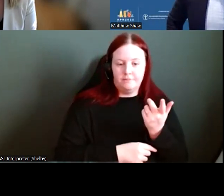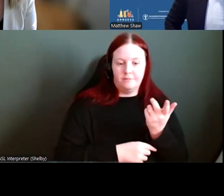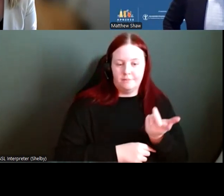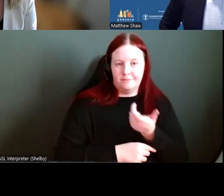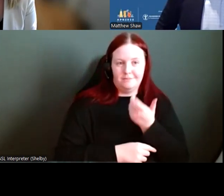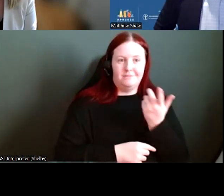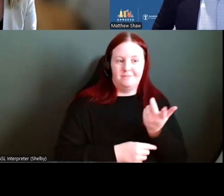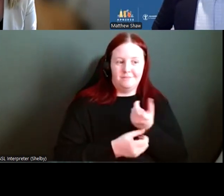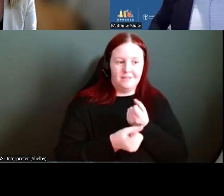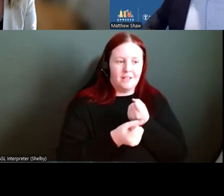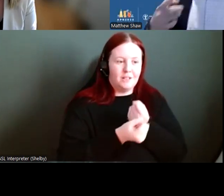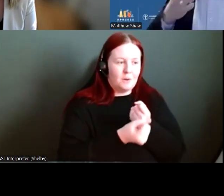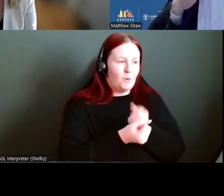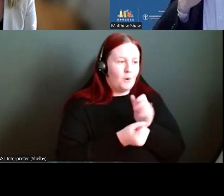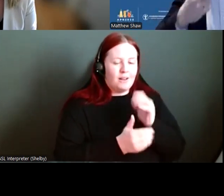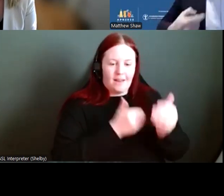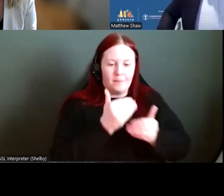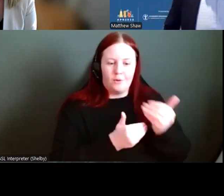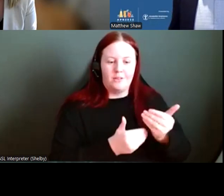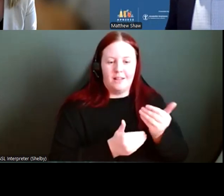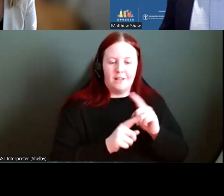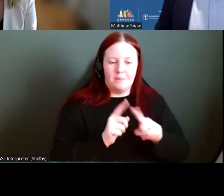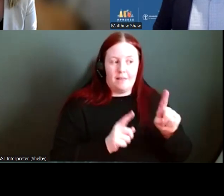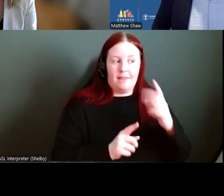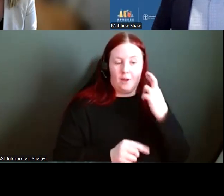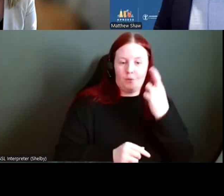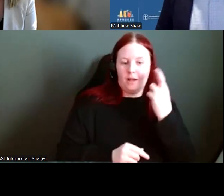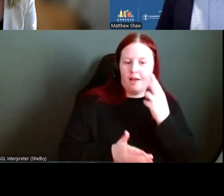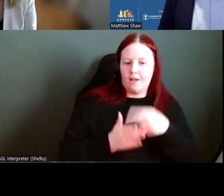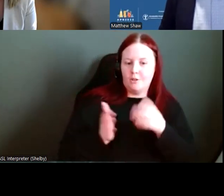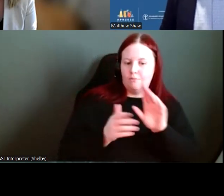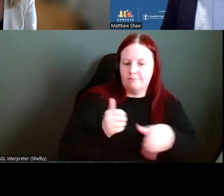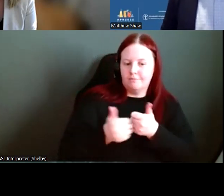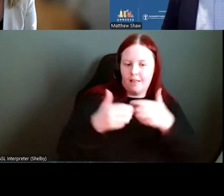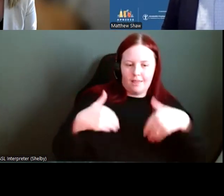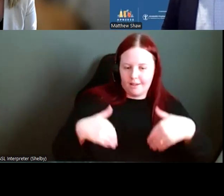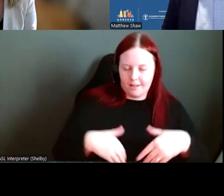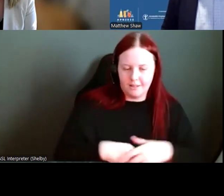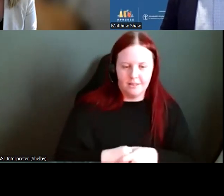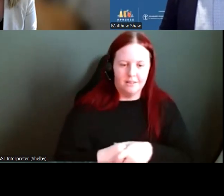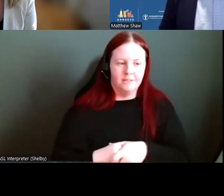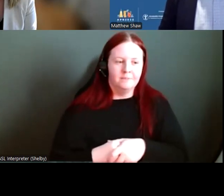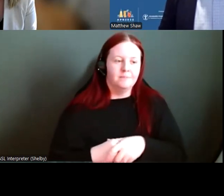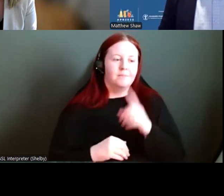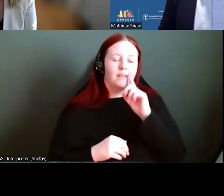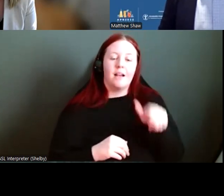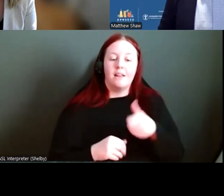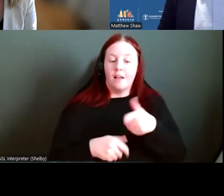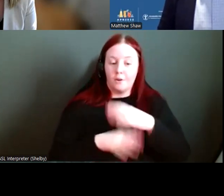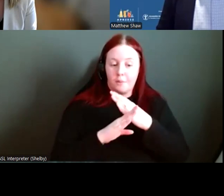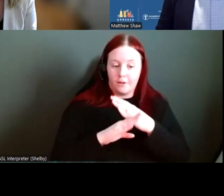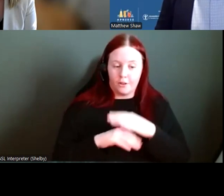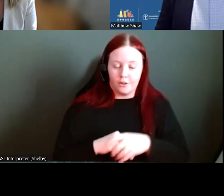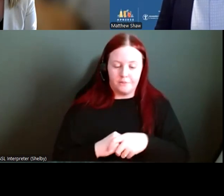without realizing that it's getting going. Um, I think one of the other barriers is